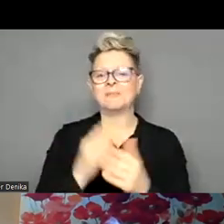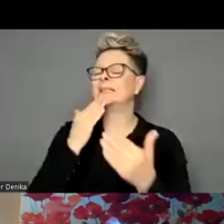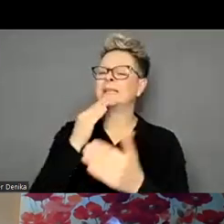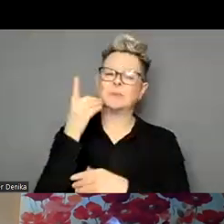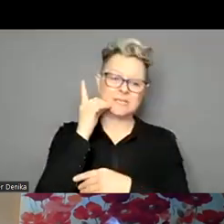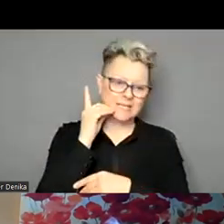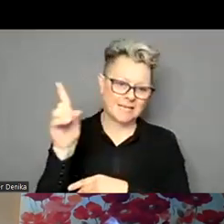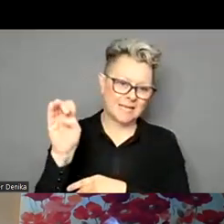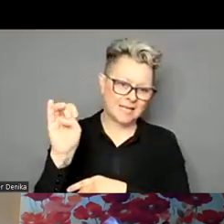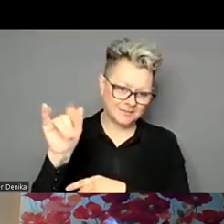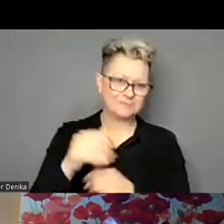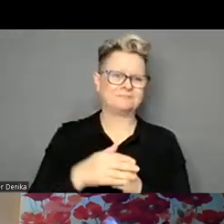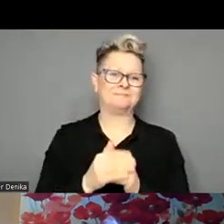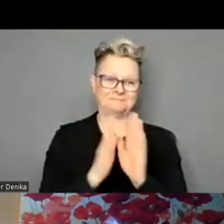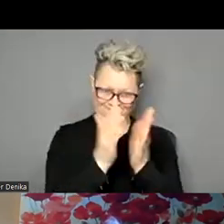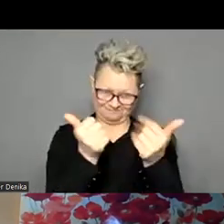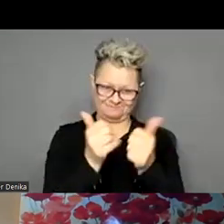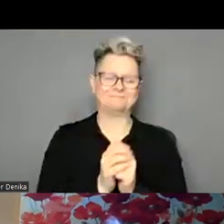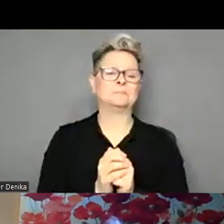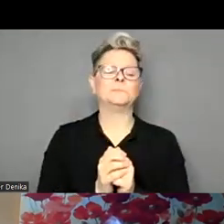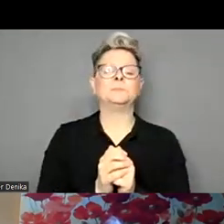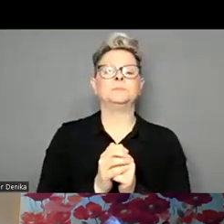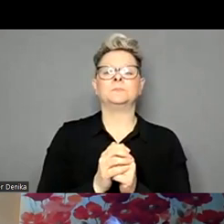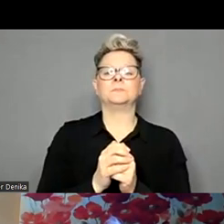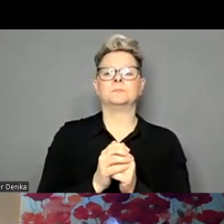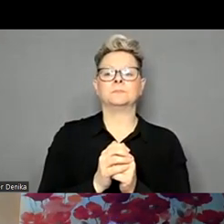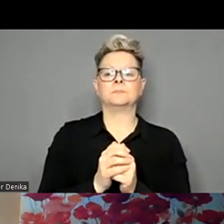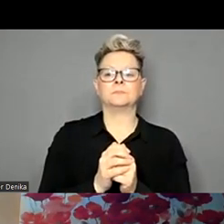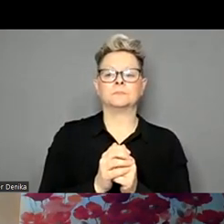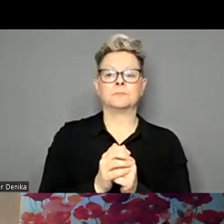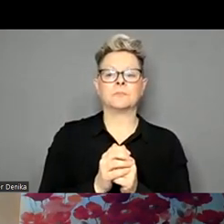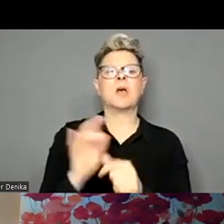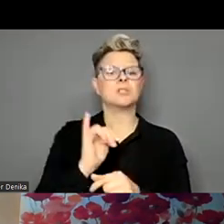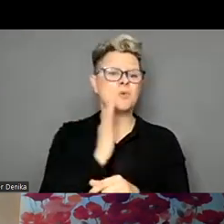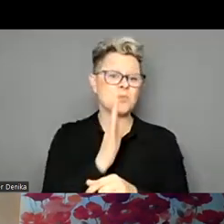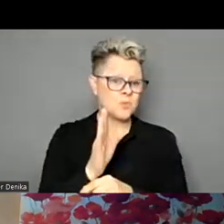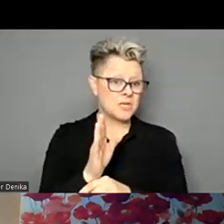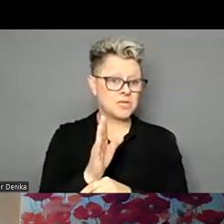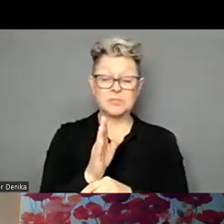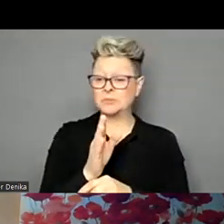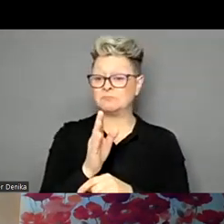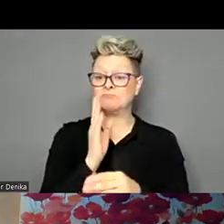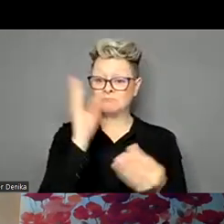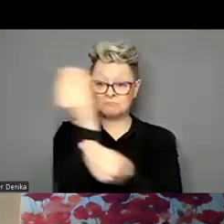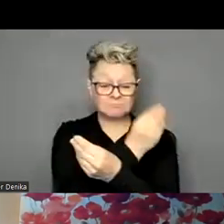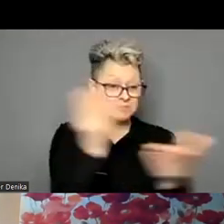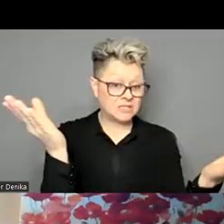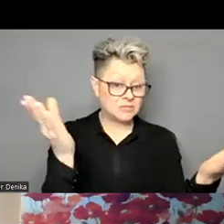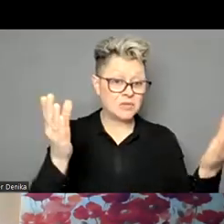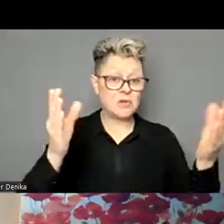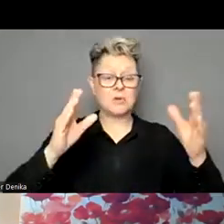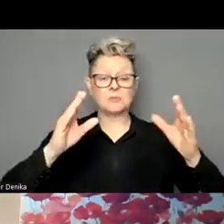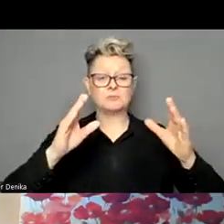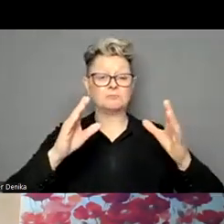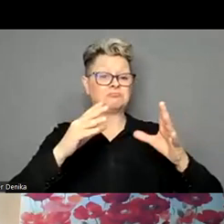Danica. Appreciate it. And we'll be back to everyone with slides and